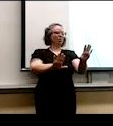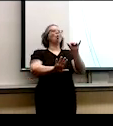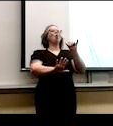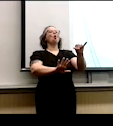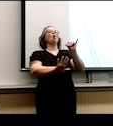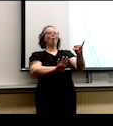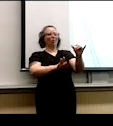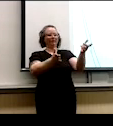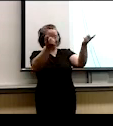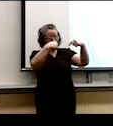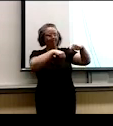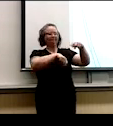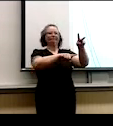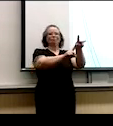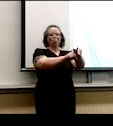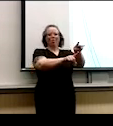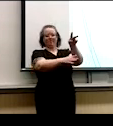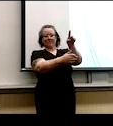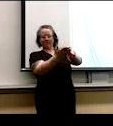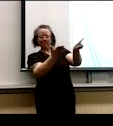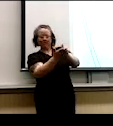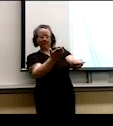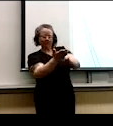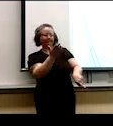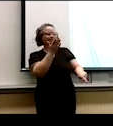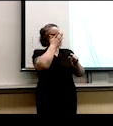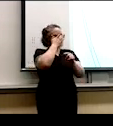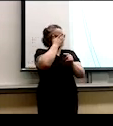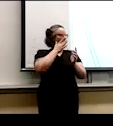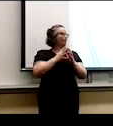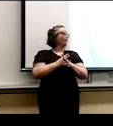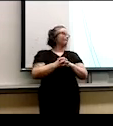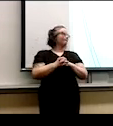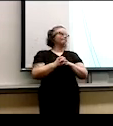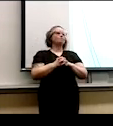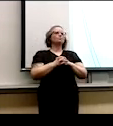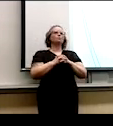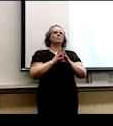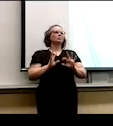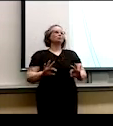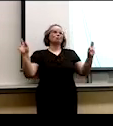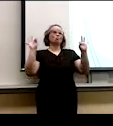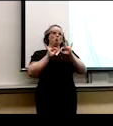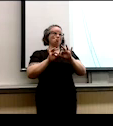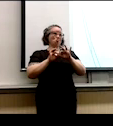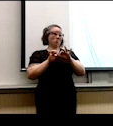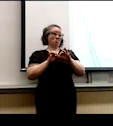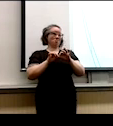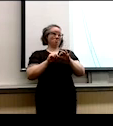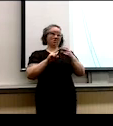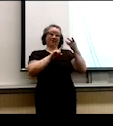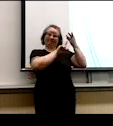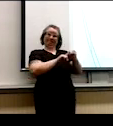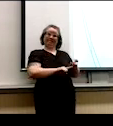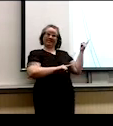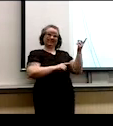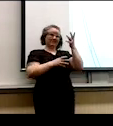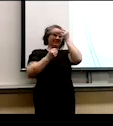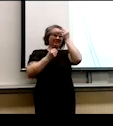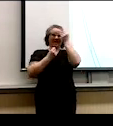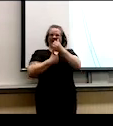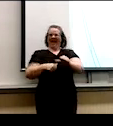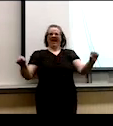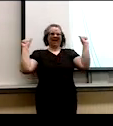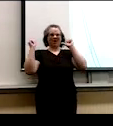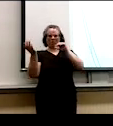check for family doctors, for anyone who takes care of people with Alzheimer's disease, or their patient